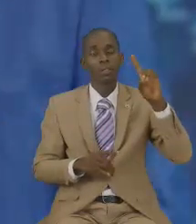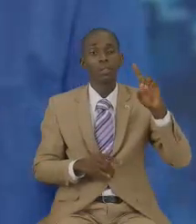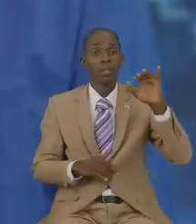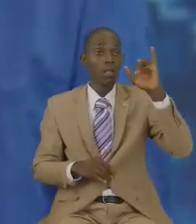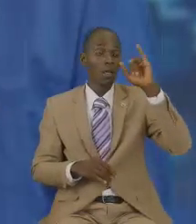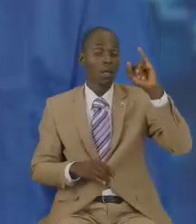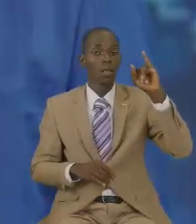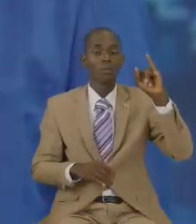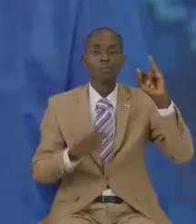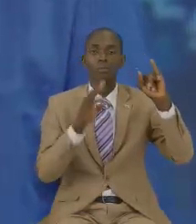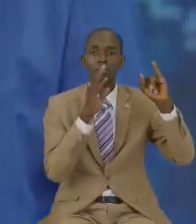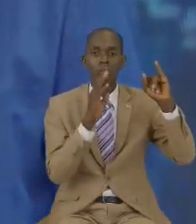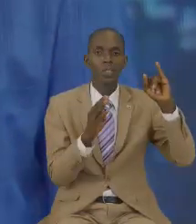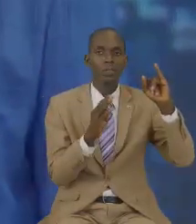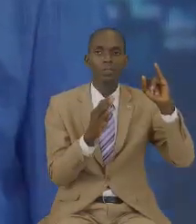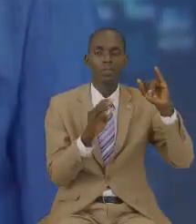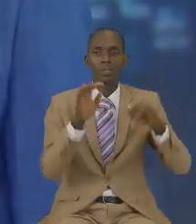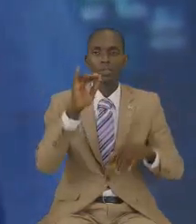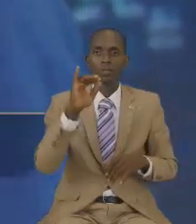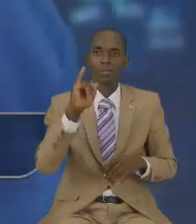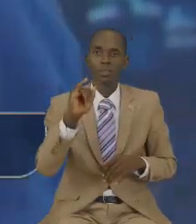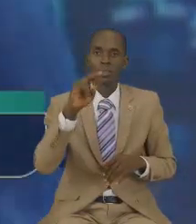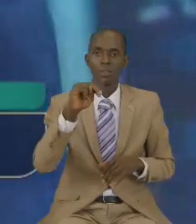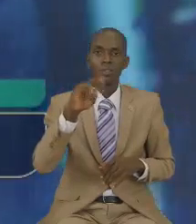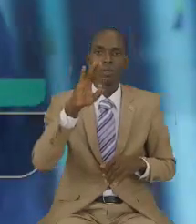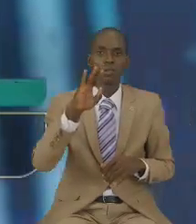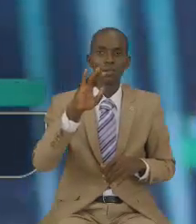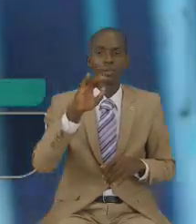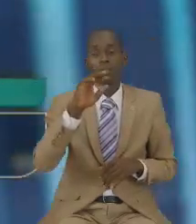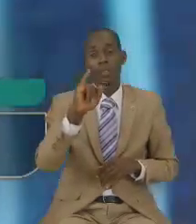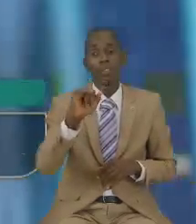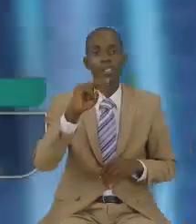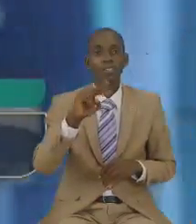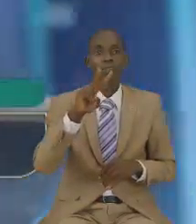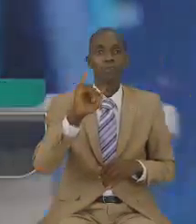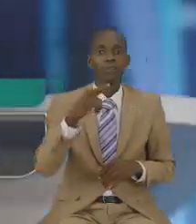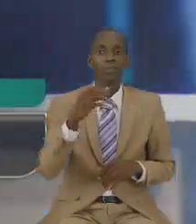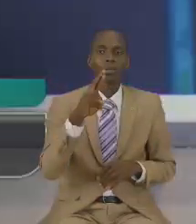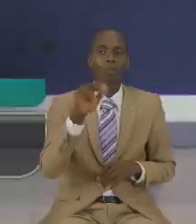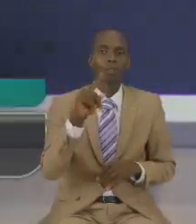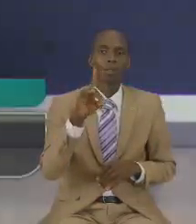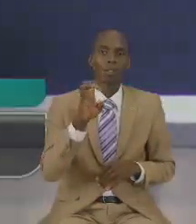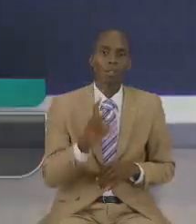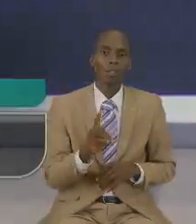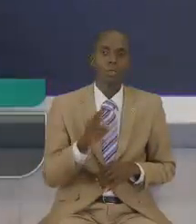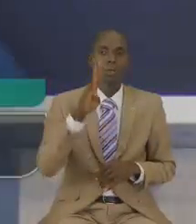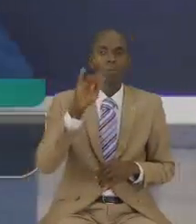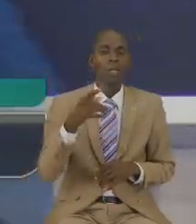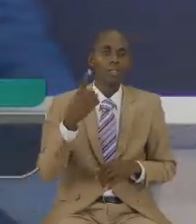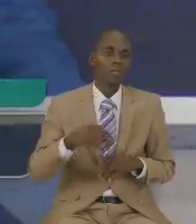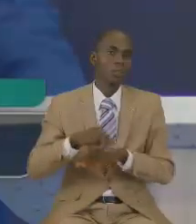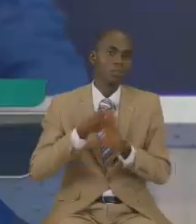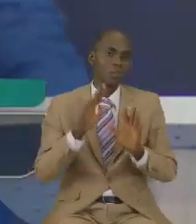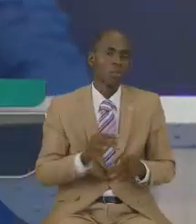invigorated by the Master. Invigorated by the Master. When you are down and almost dead in